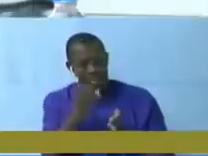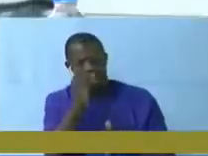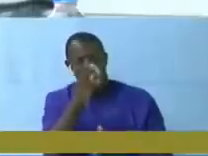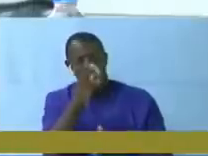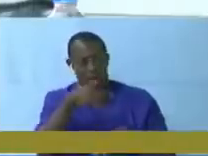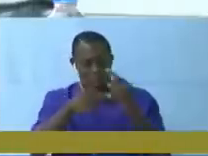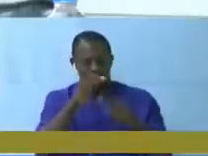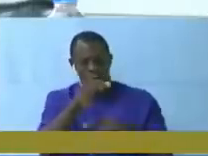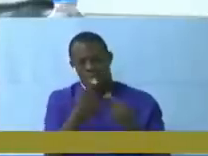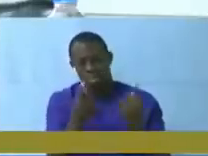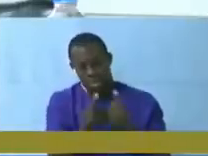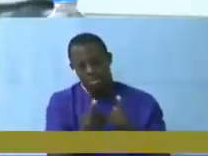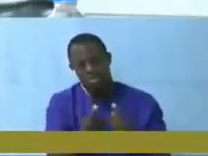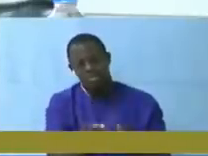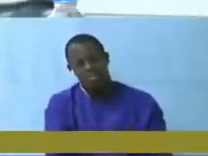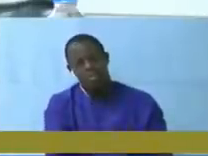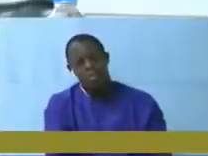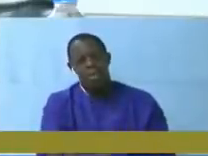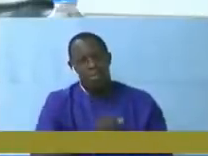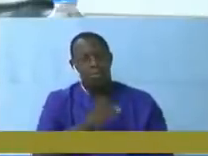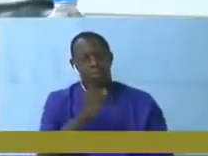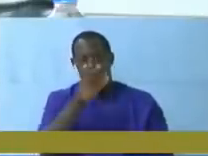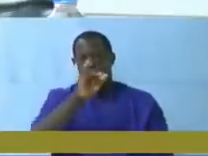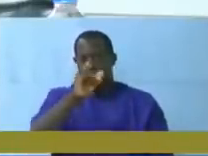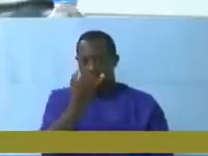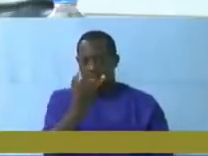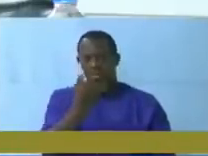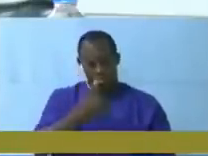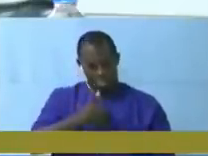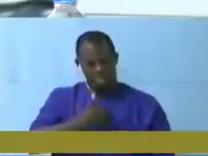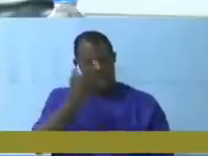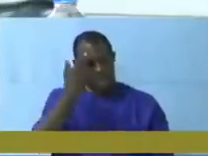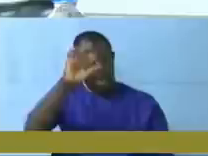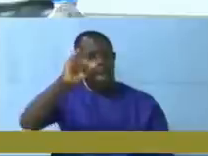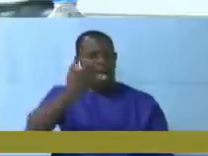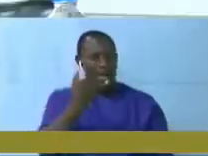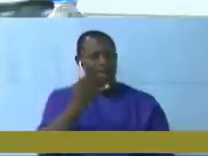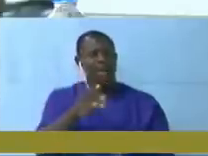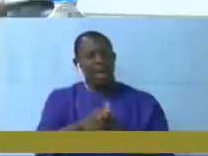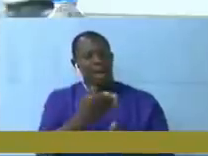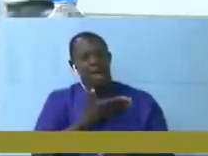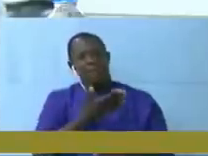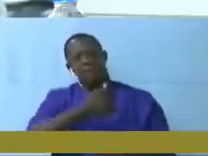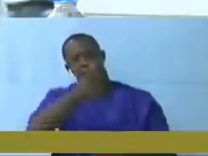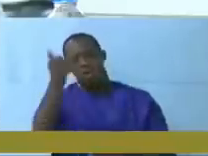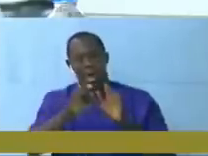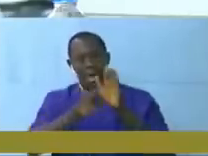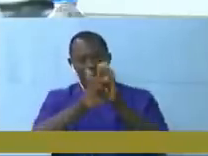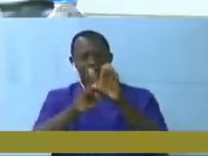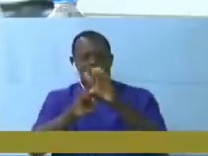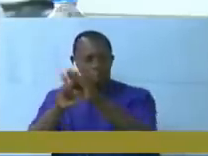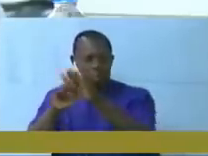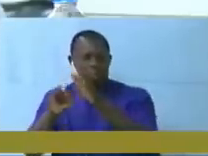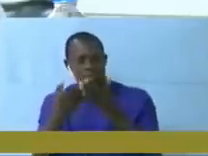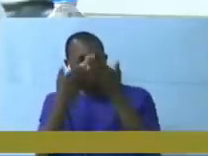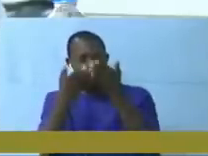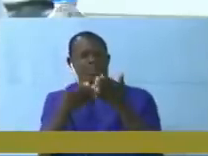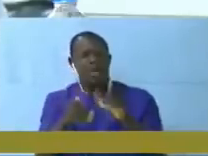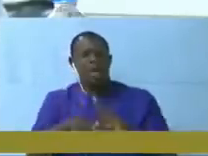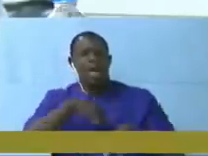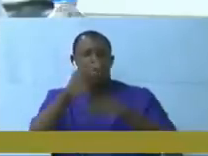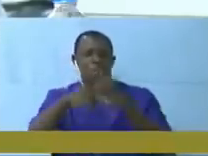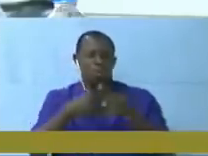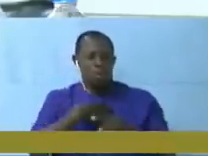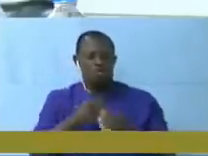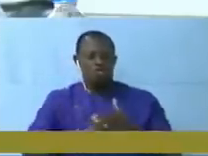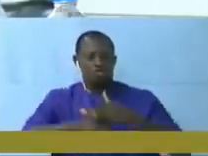I would agree. In fact, I have other examples I can give. Sorry, I can give just yeah. to yeah.